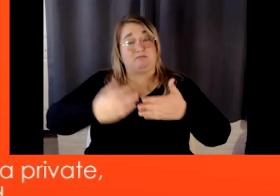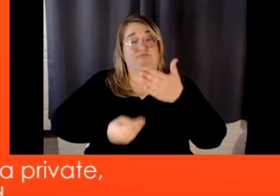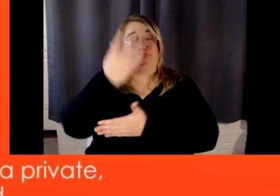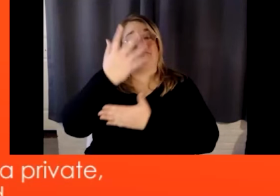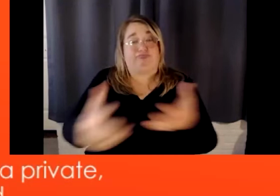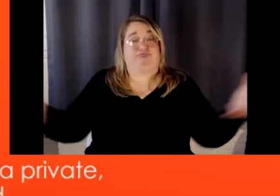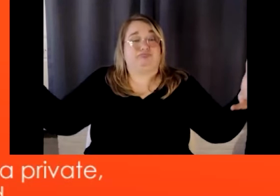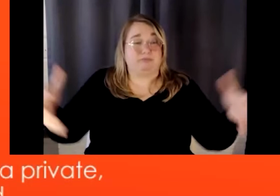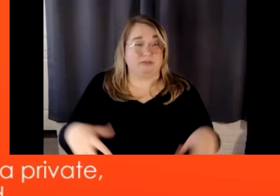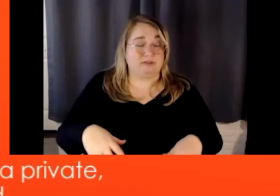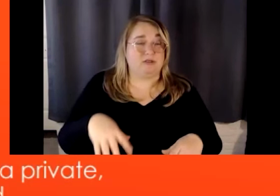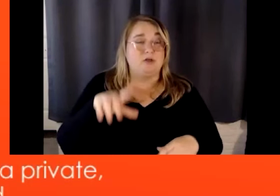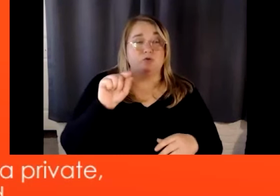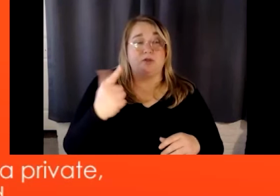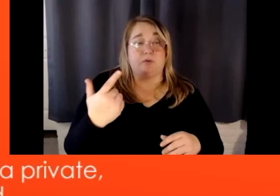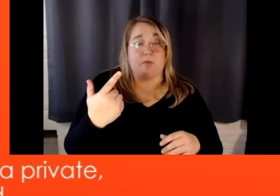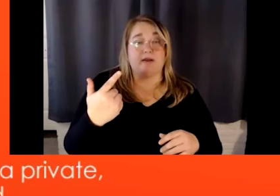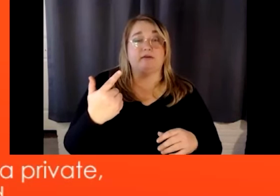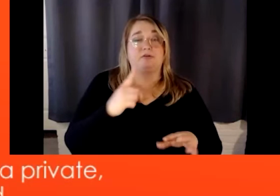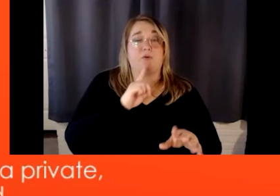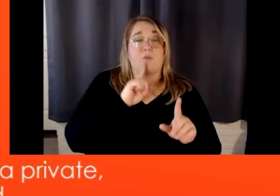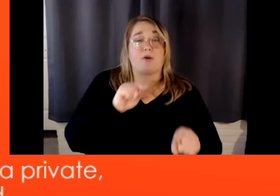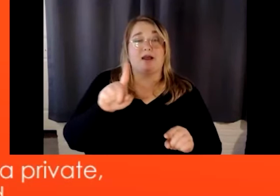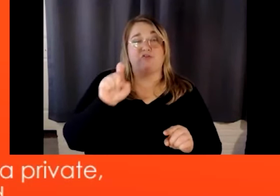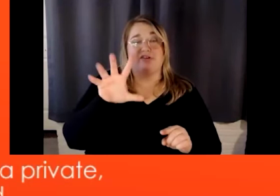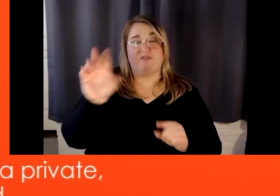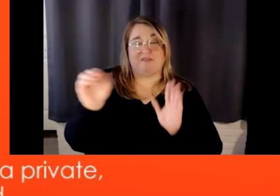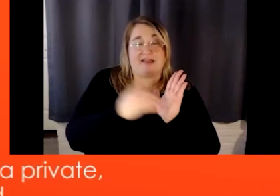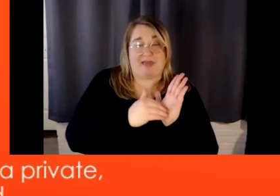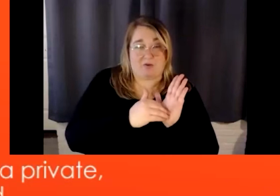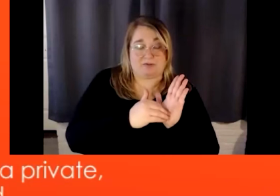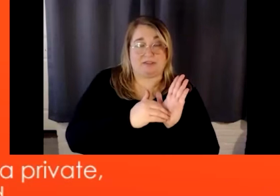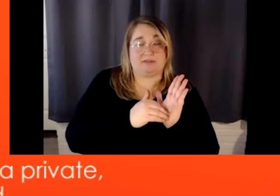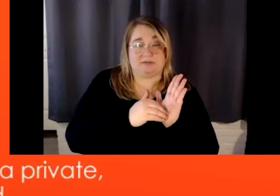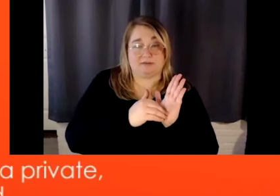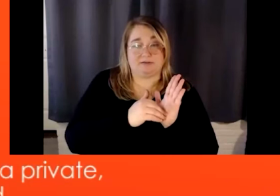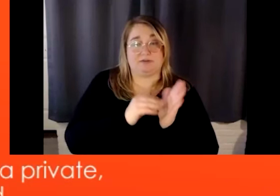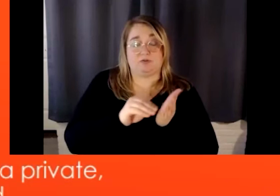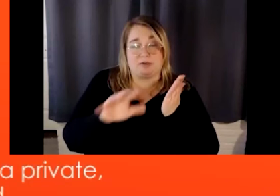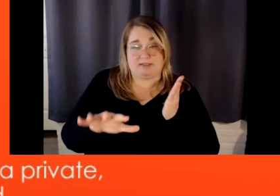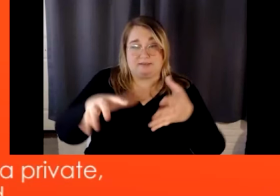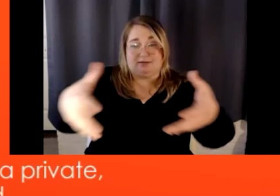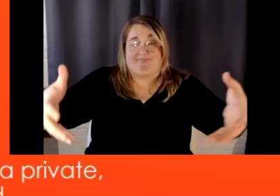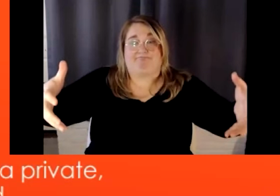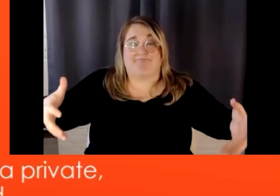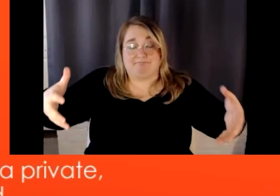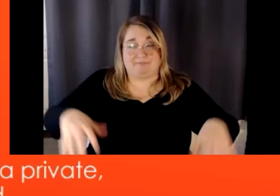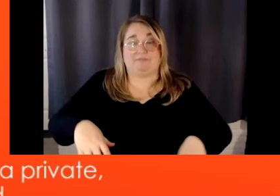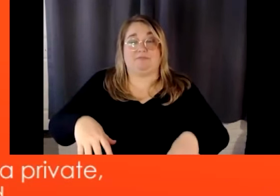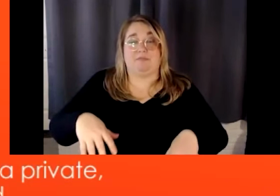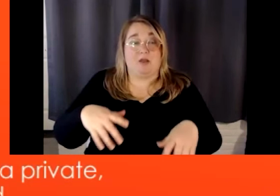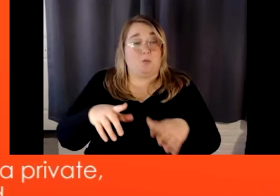2021, they're reporting 150,000 students. And we're continuing to see a resurgence of